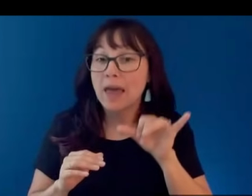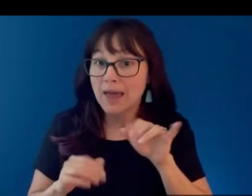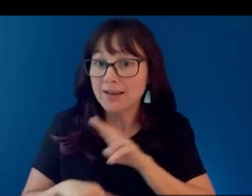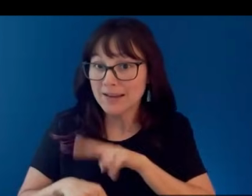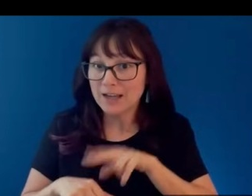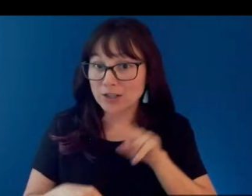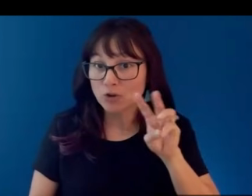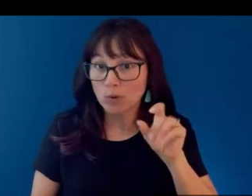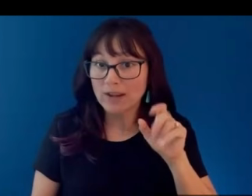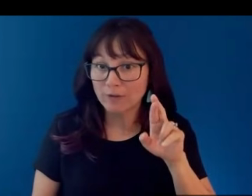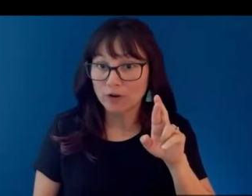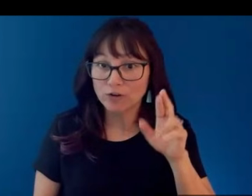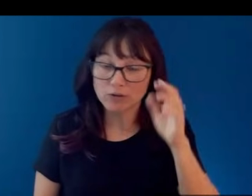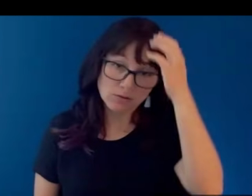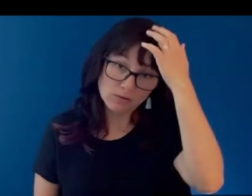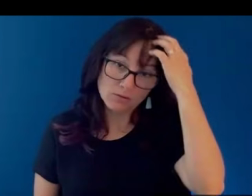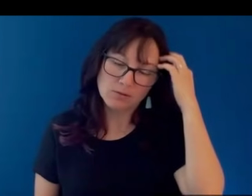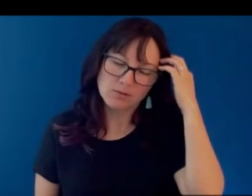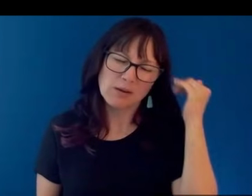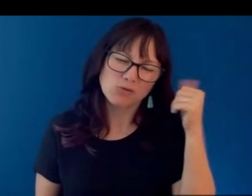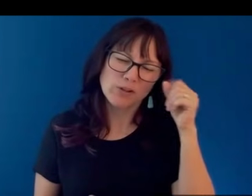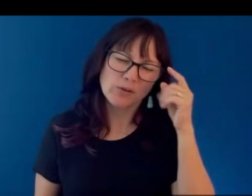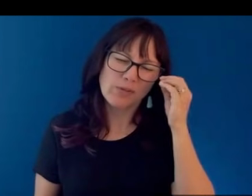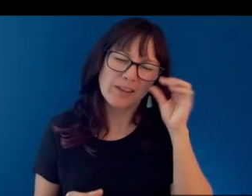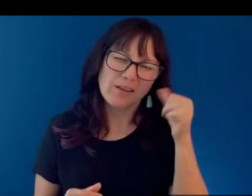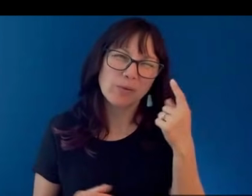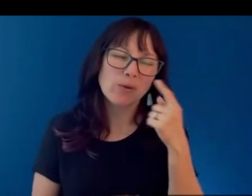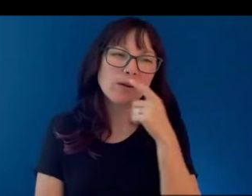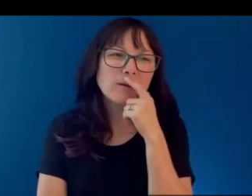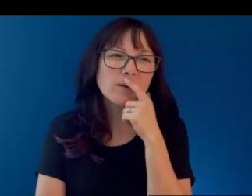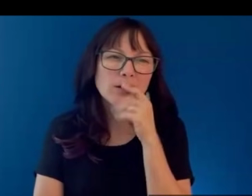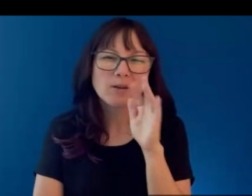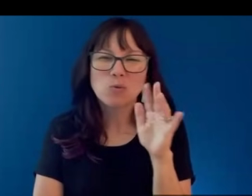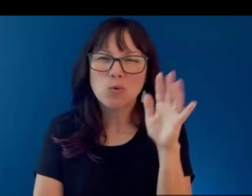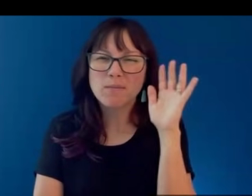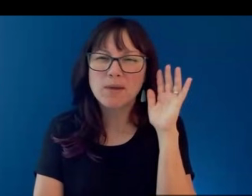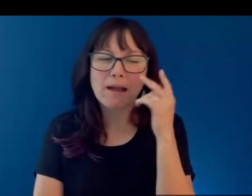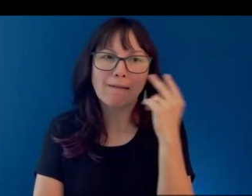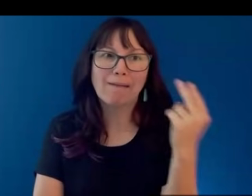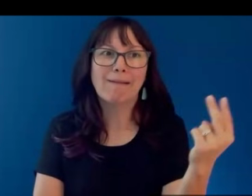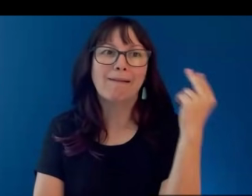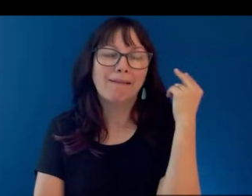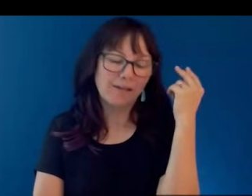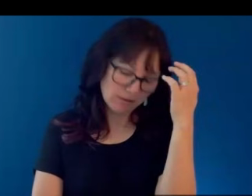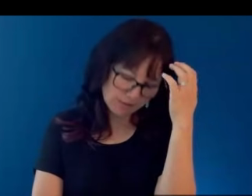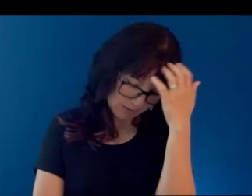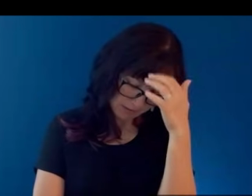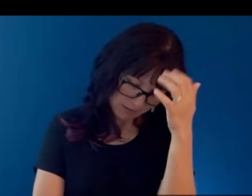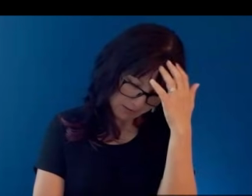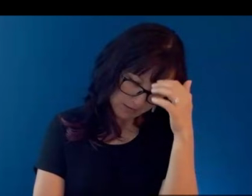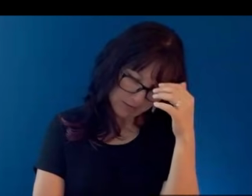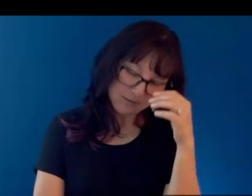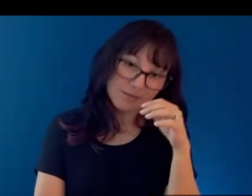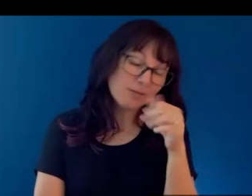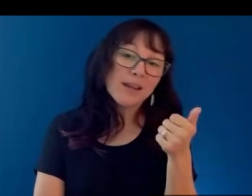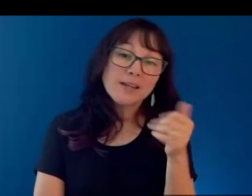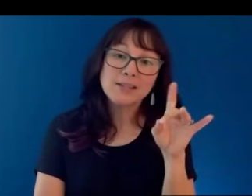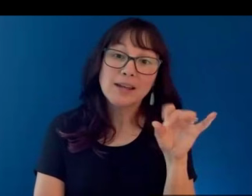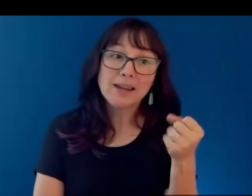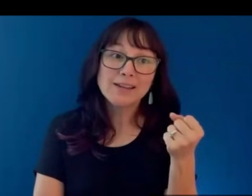right now. I'm trying to think what the other one was. Way back in my history, in the mid